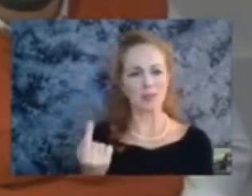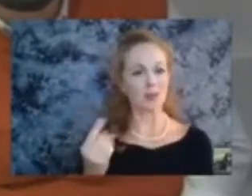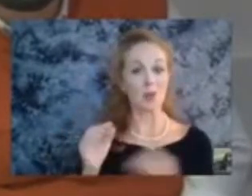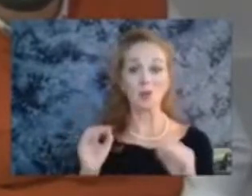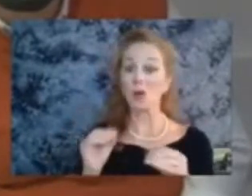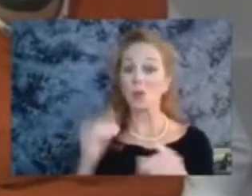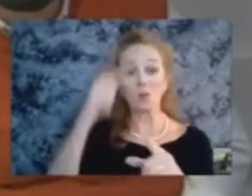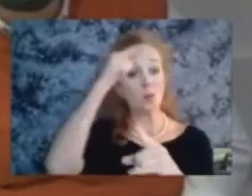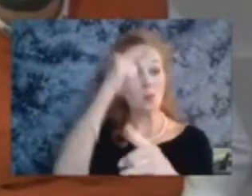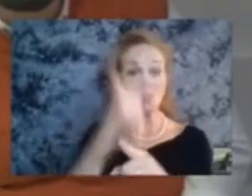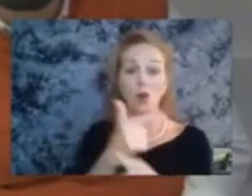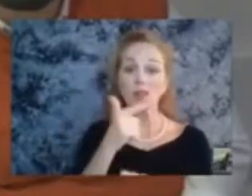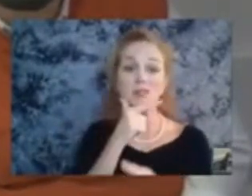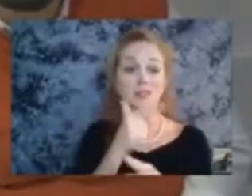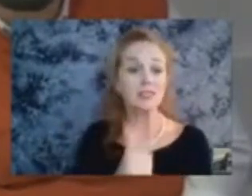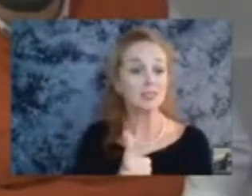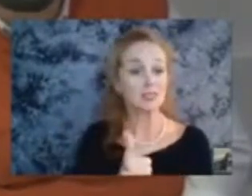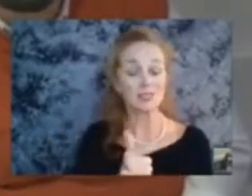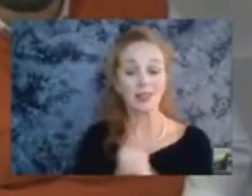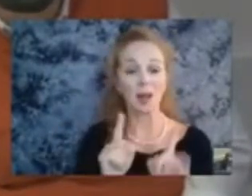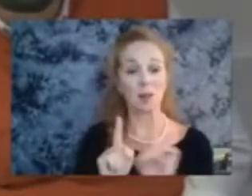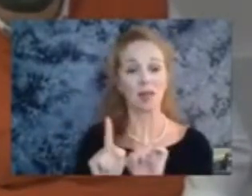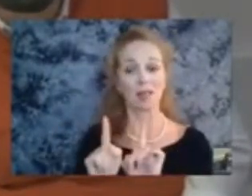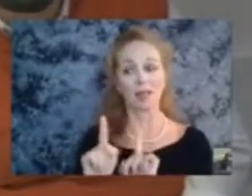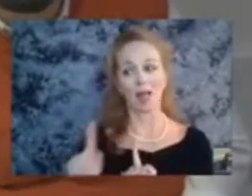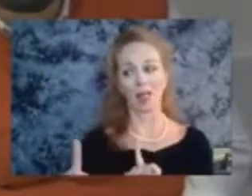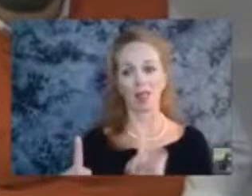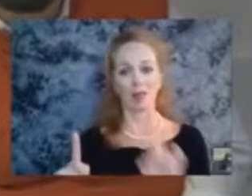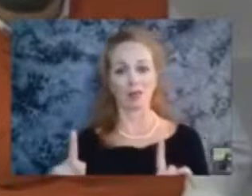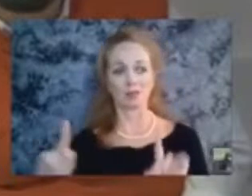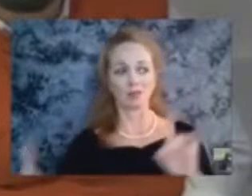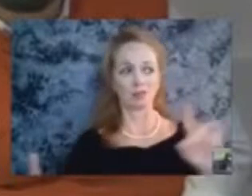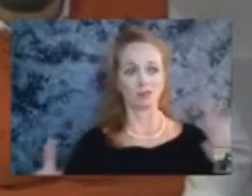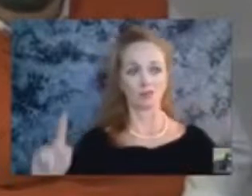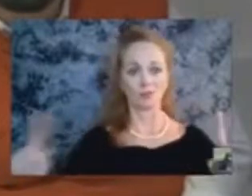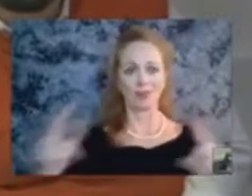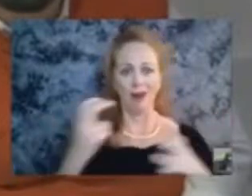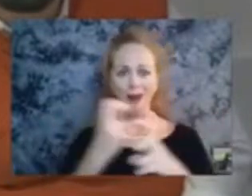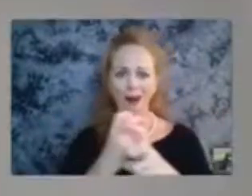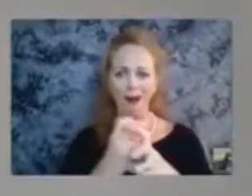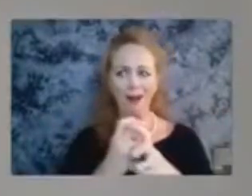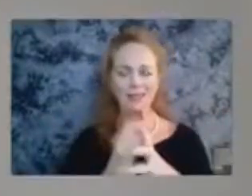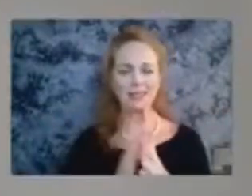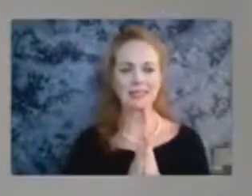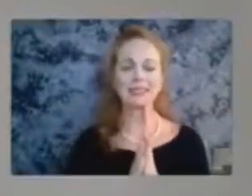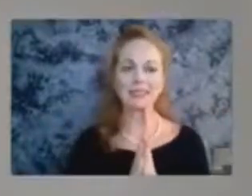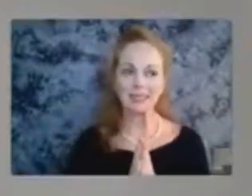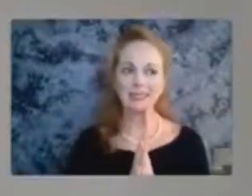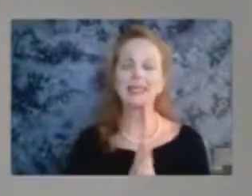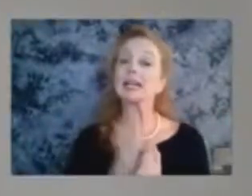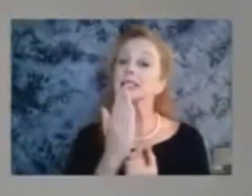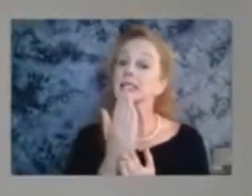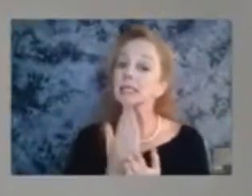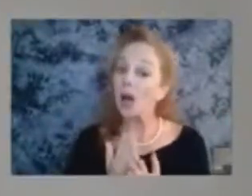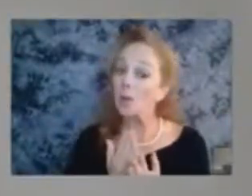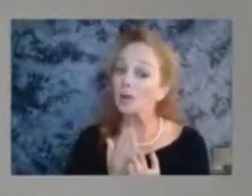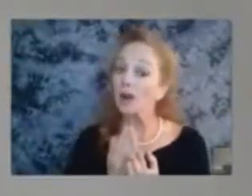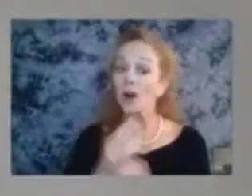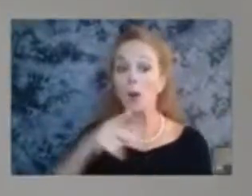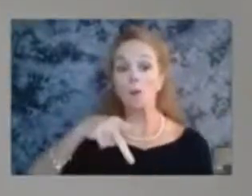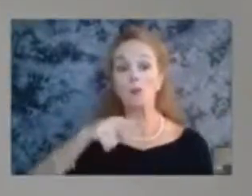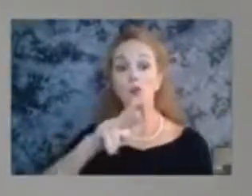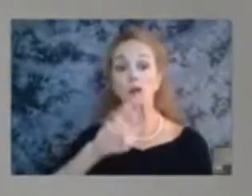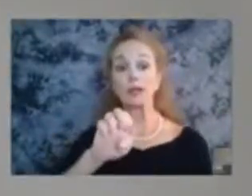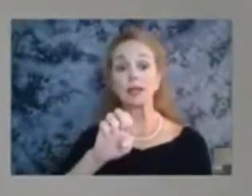sisters. Correct. If they're coming first. So that's going to be a big job. Now, some of our pre-K buses do have monitors with them. Yes. So once we get to a certain